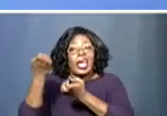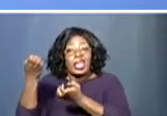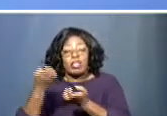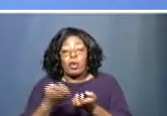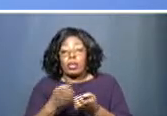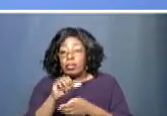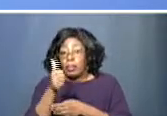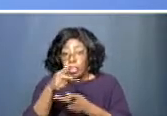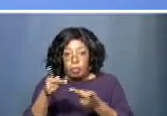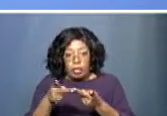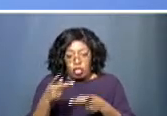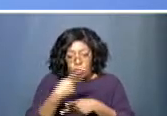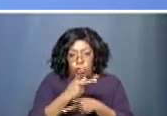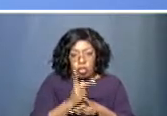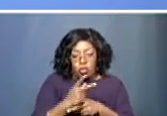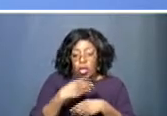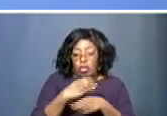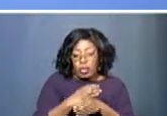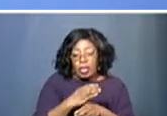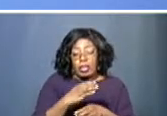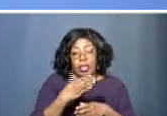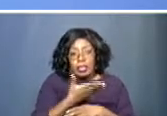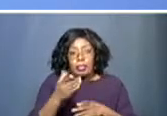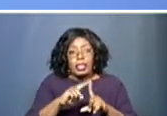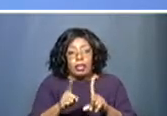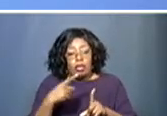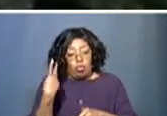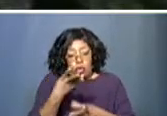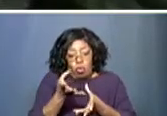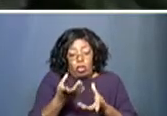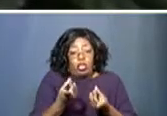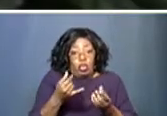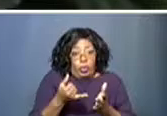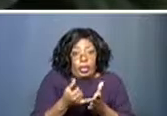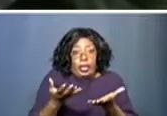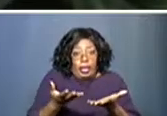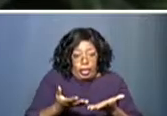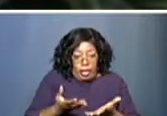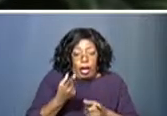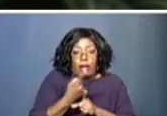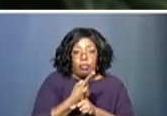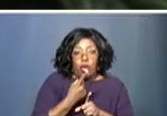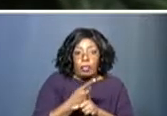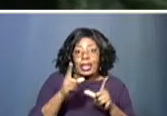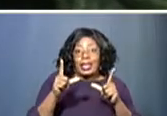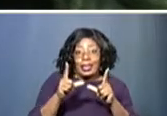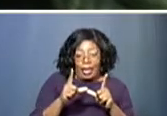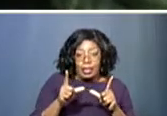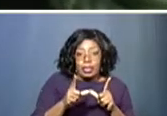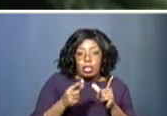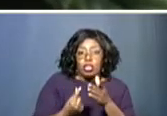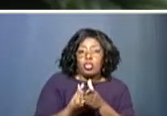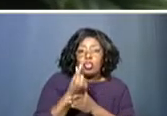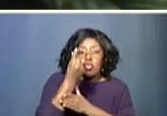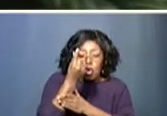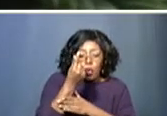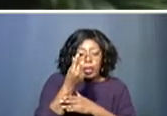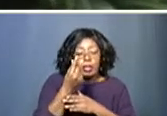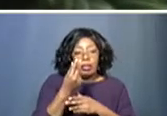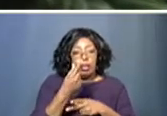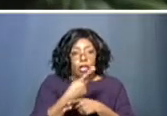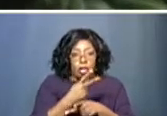else for them to produce it and create something out of it. We want to be able to do that. We want to be able to properly license, like I said, the growing, the